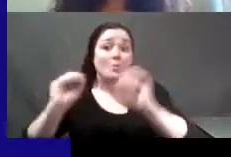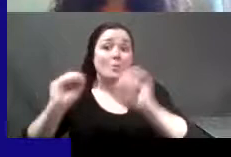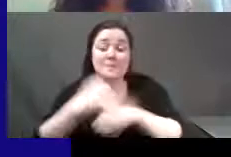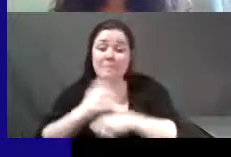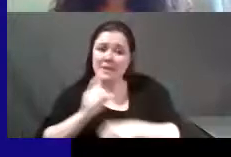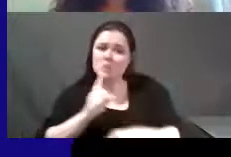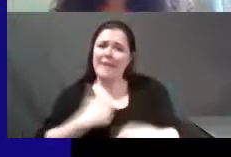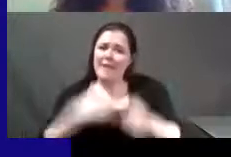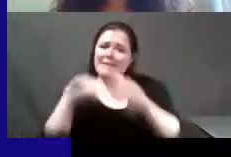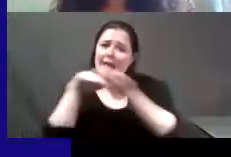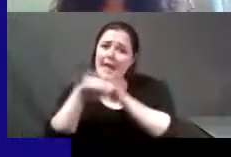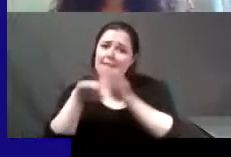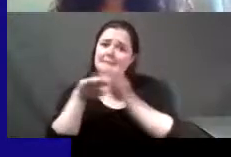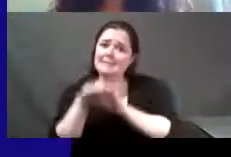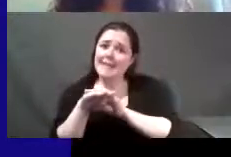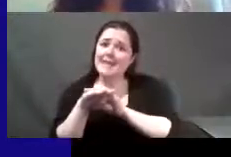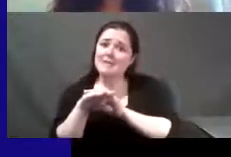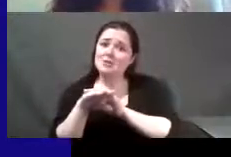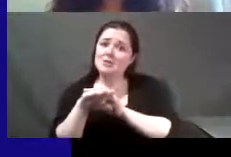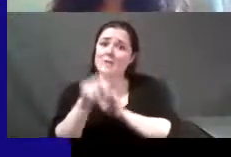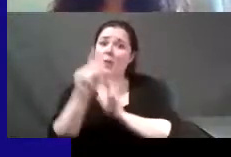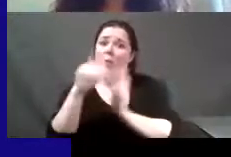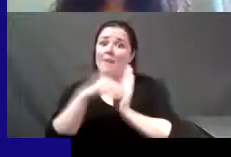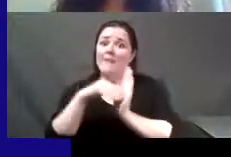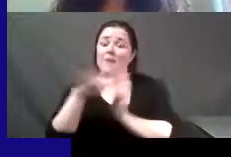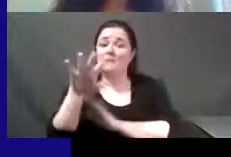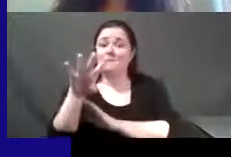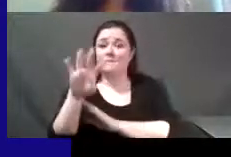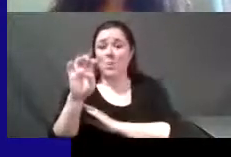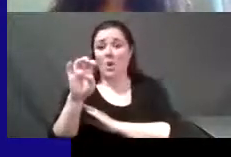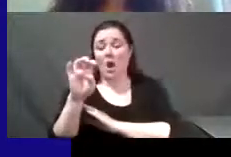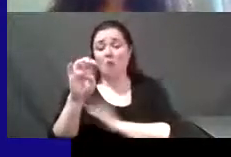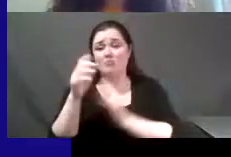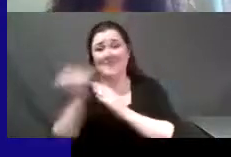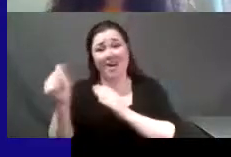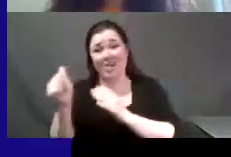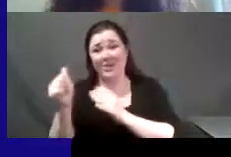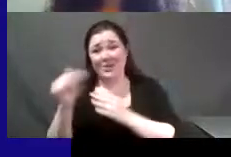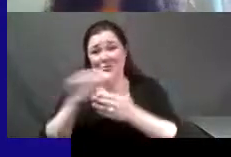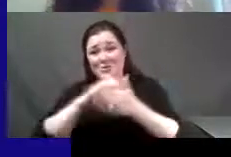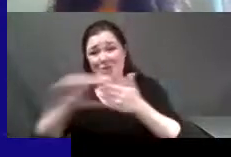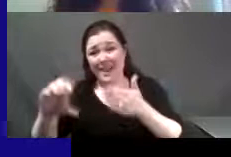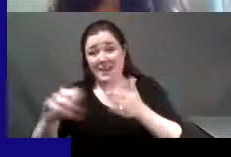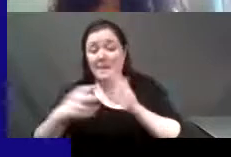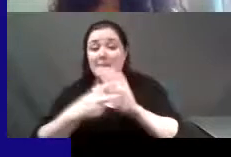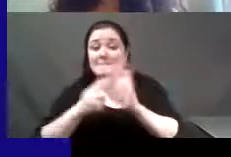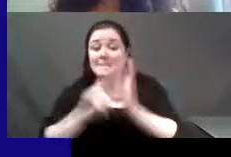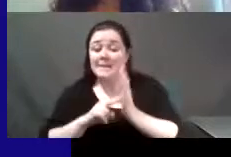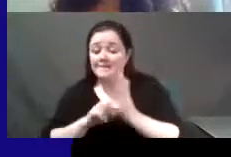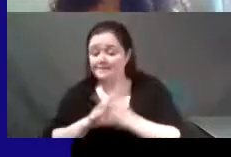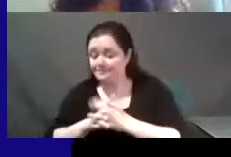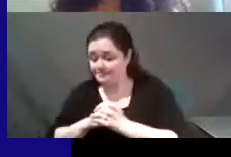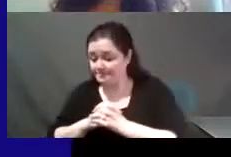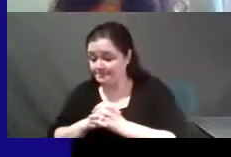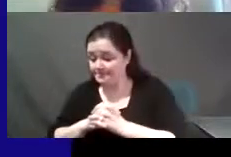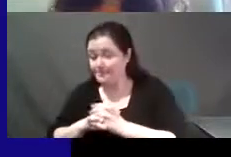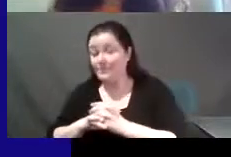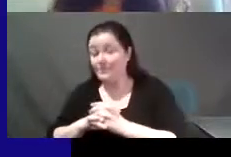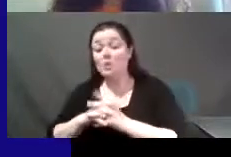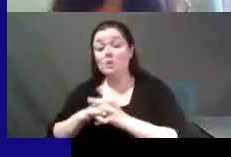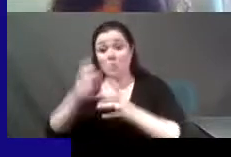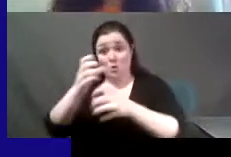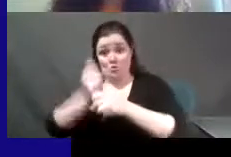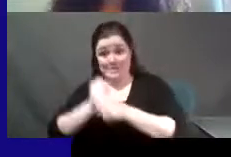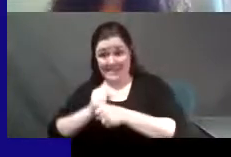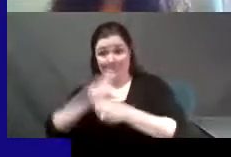access to that $1,400 stimulus check. So you don't need a house to get this check. There's